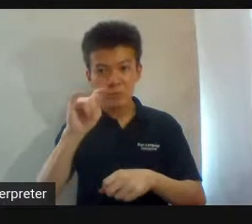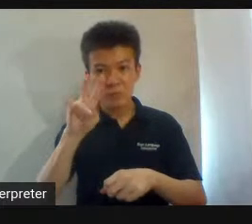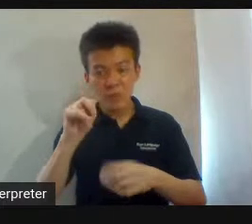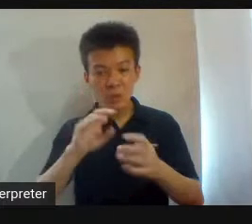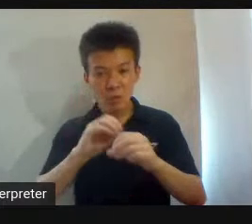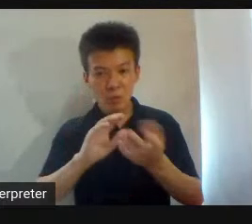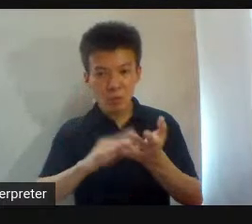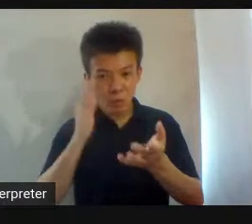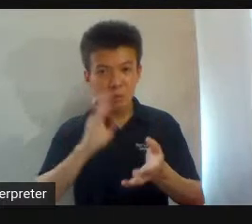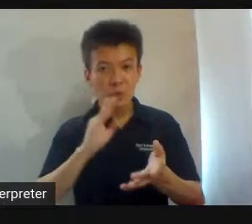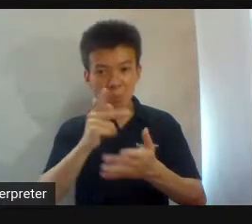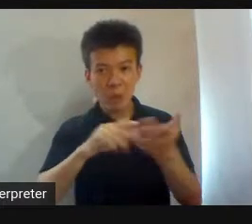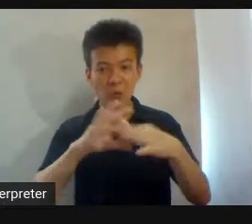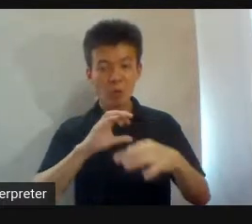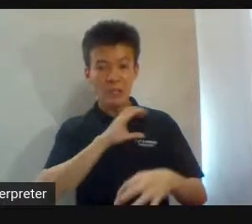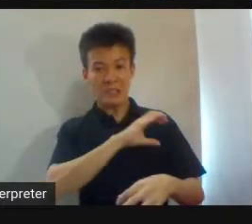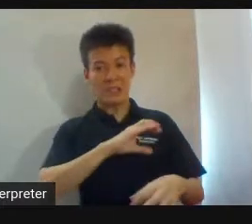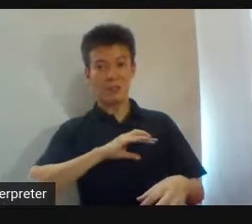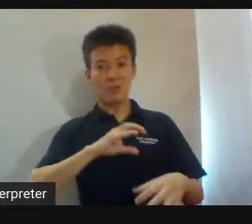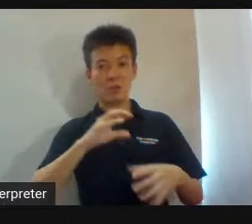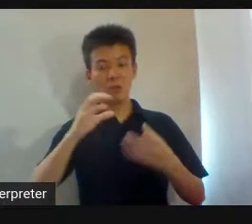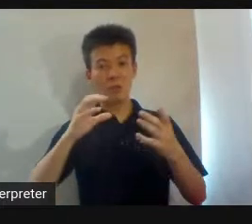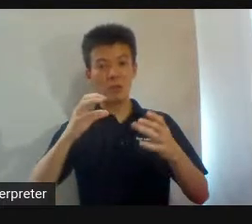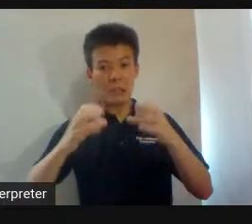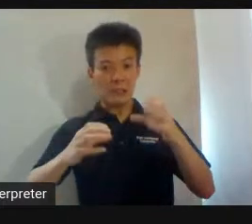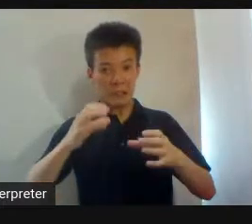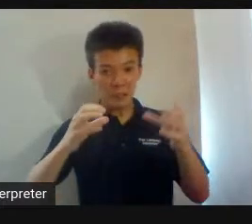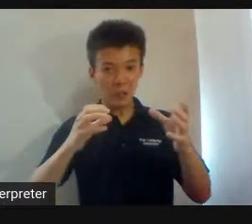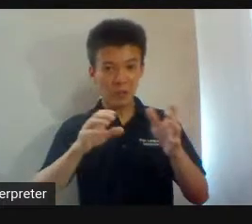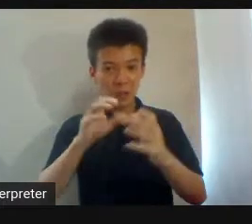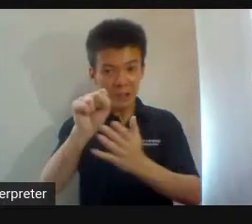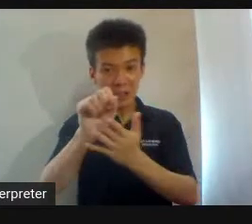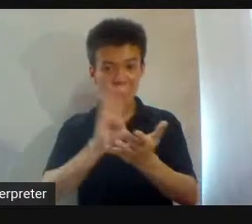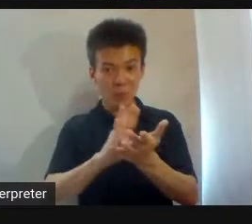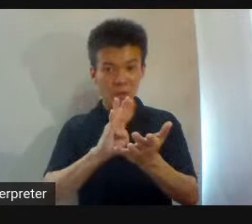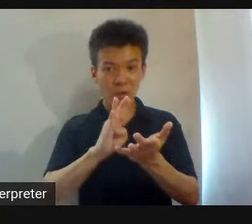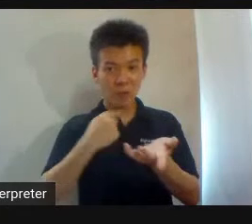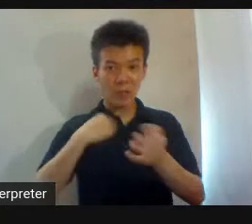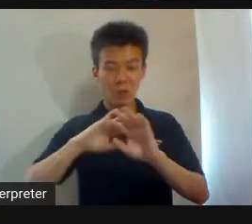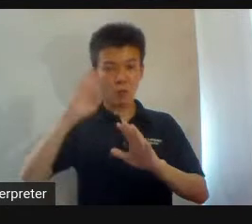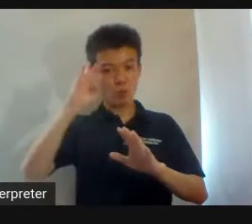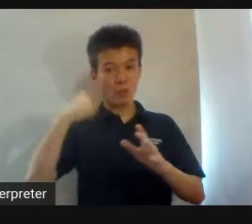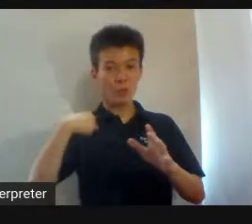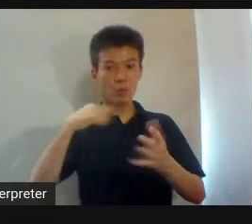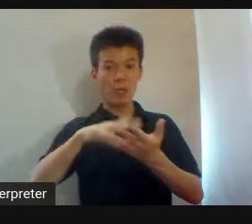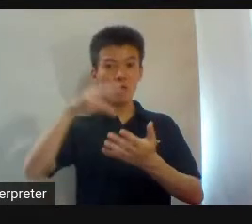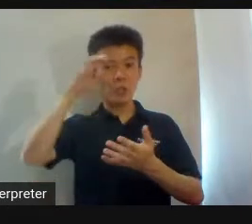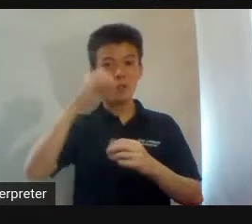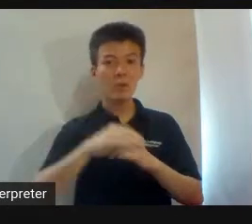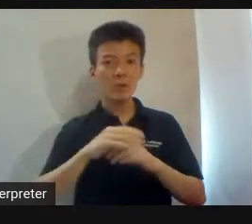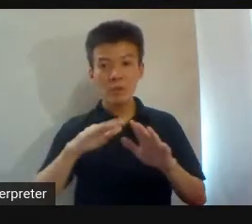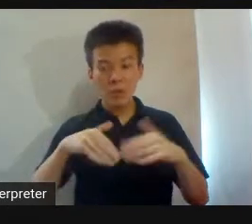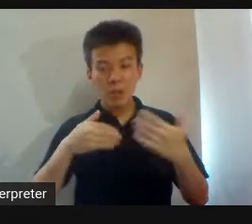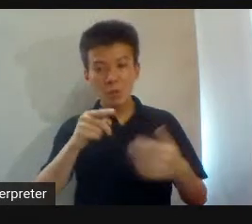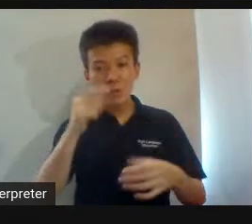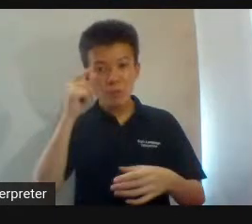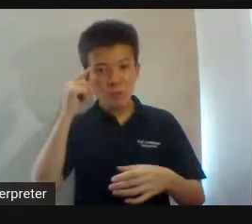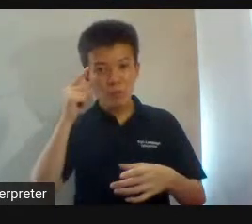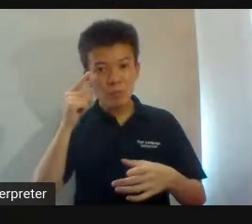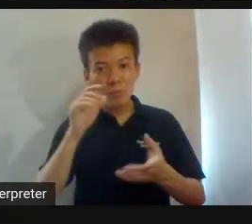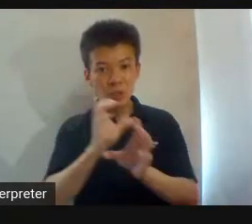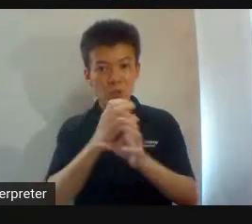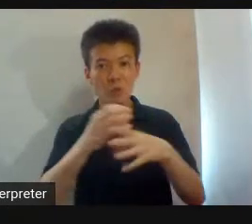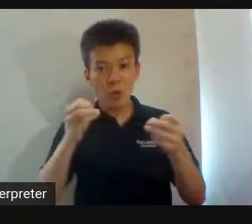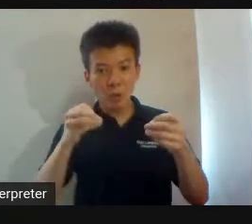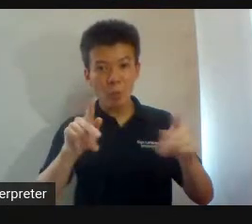will be part of the character and citizen syllabus in the coming years, which I didn't know, so that's what I've learned. How can museums create